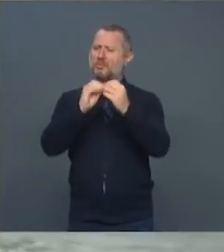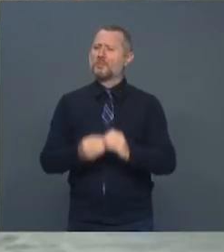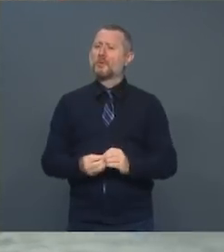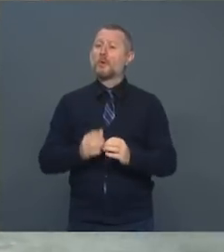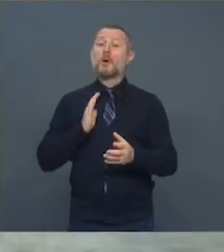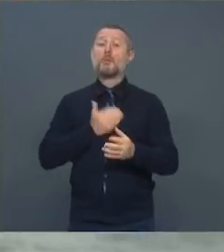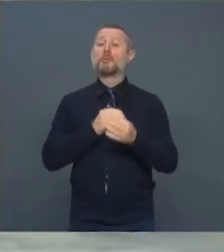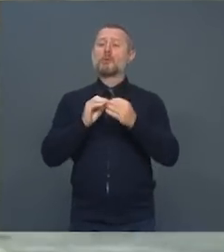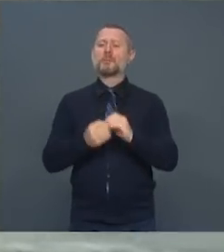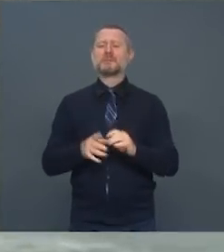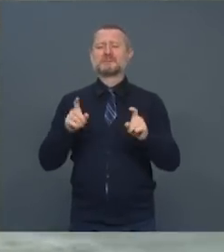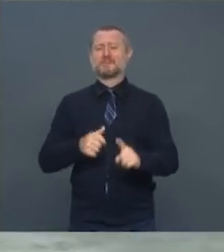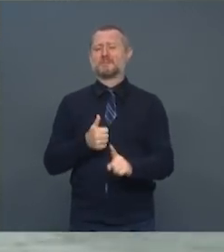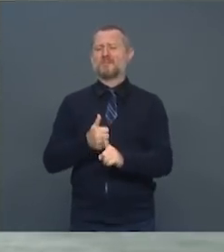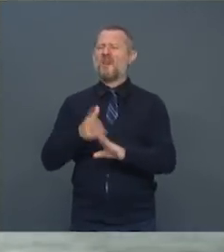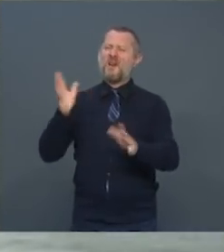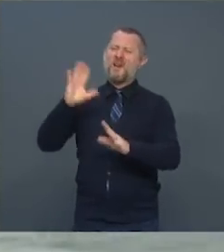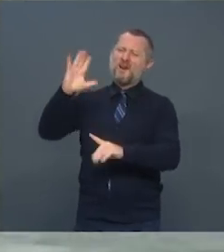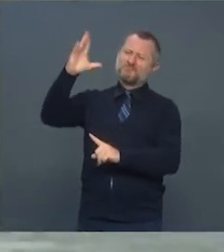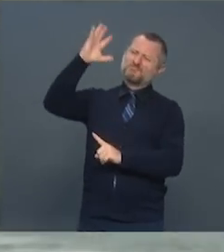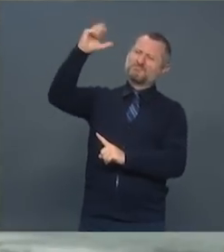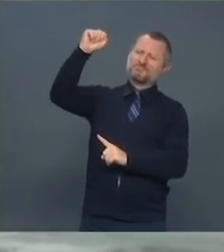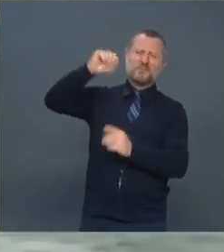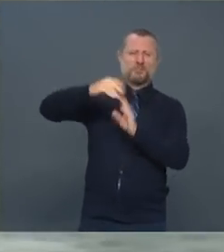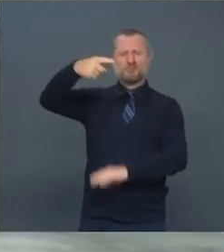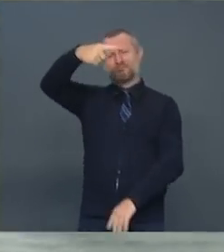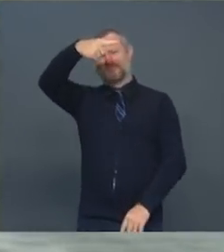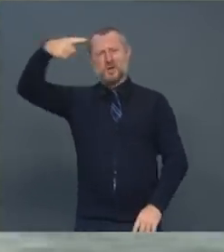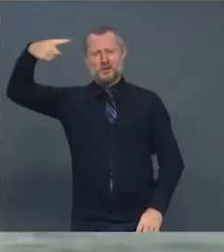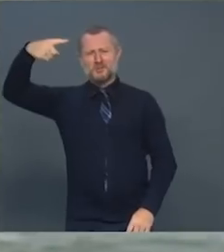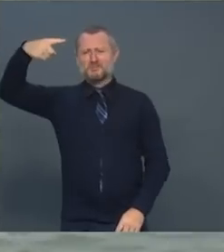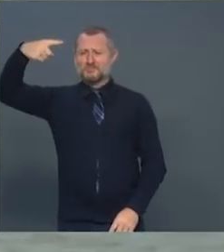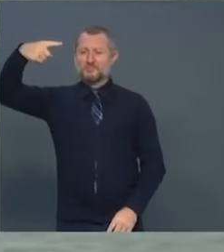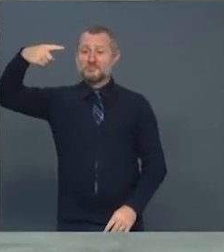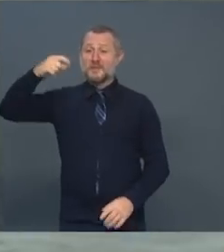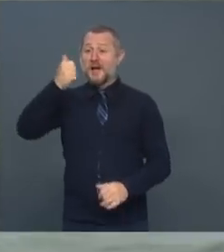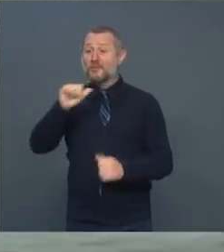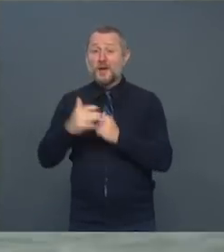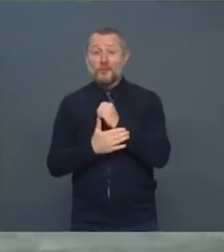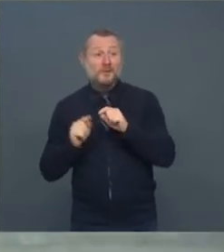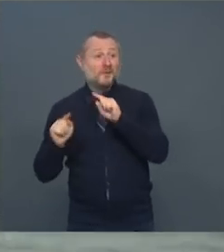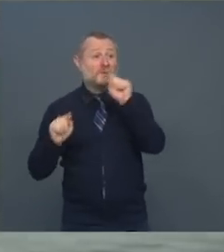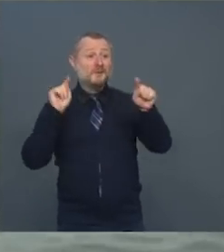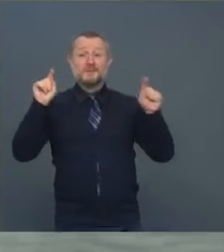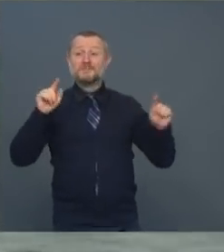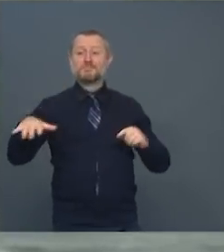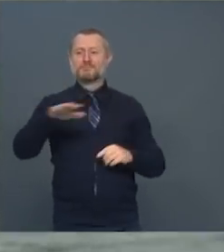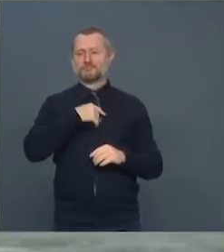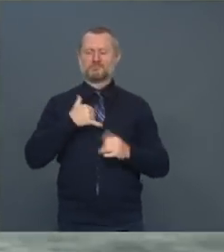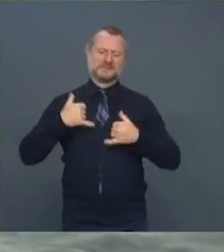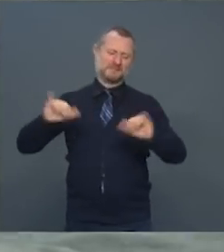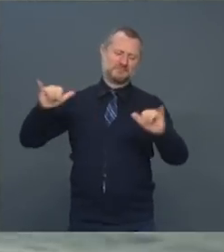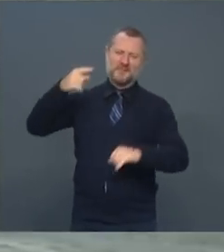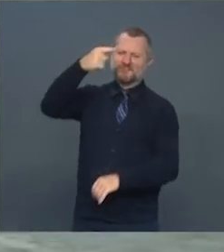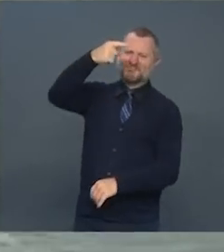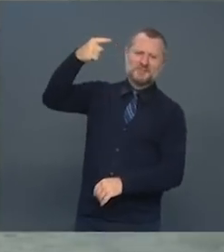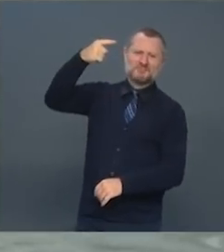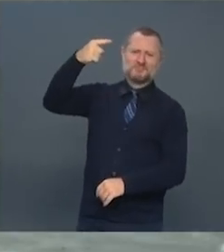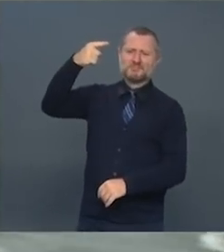state, more numbers than any nation on the globe. Pro rata. Yesterday we did